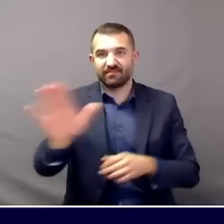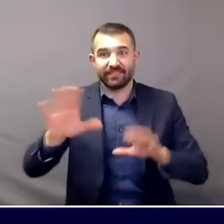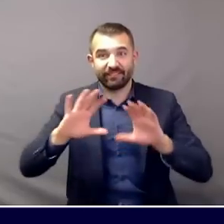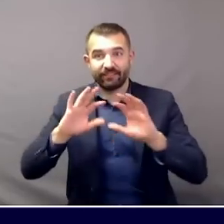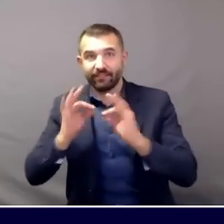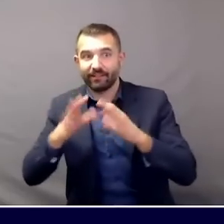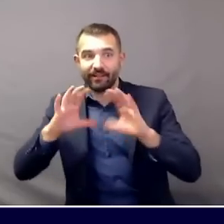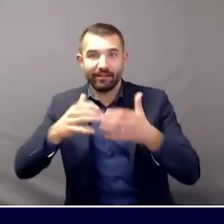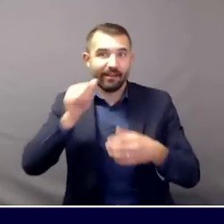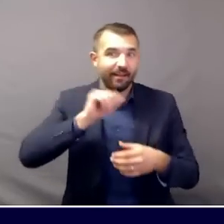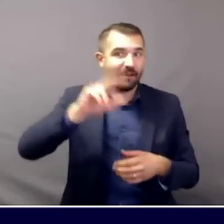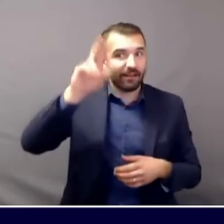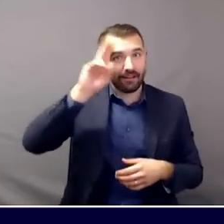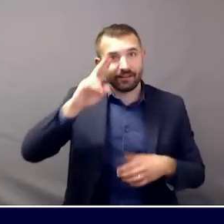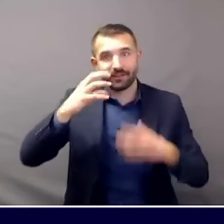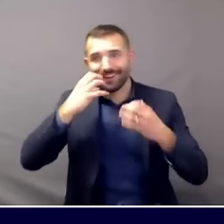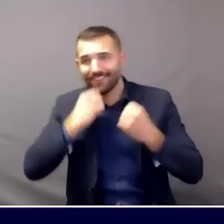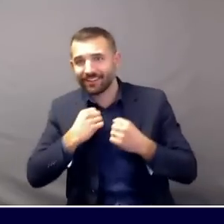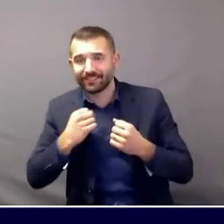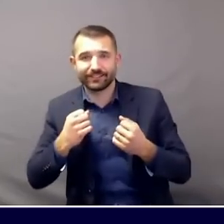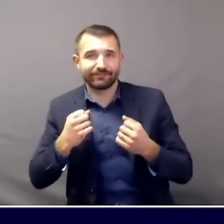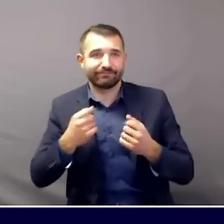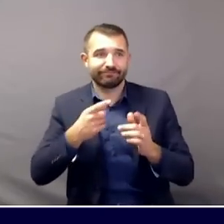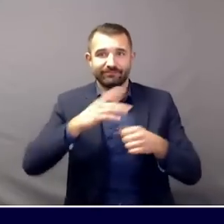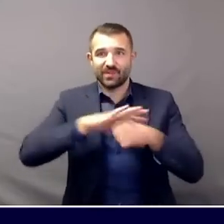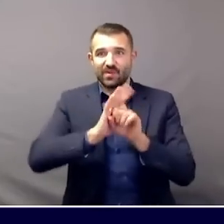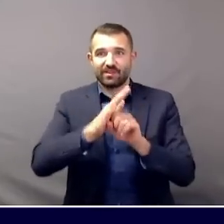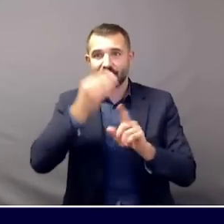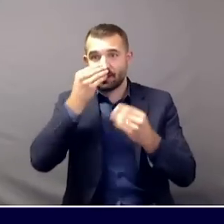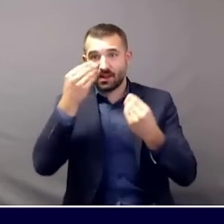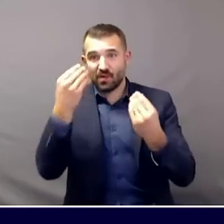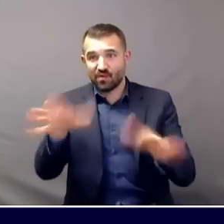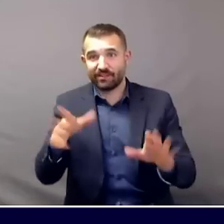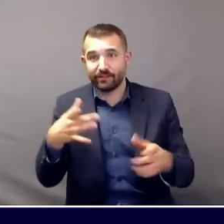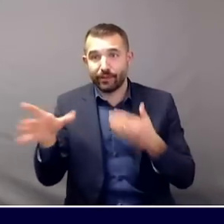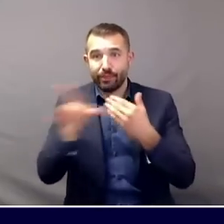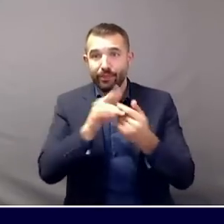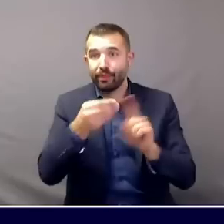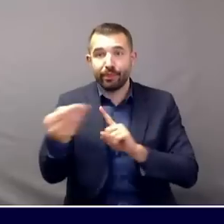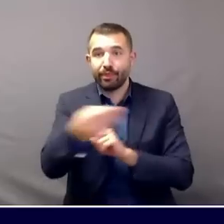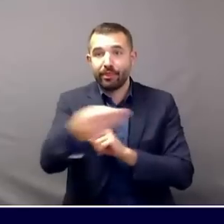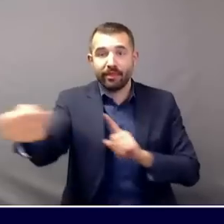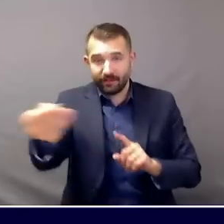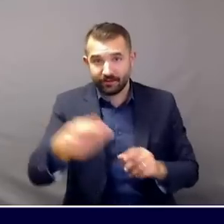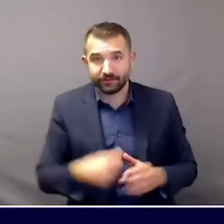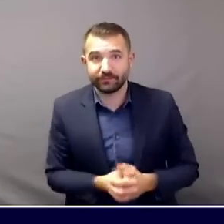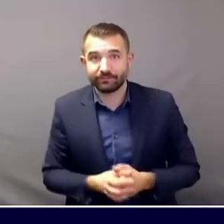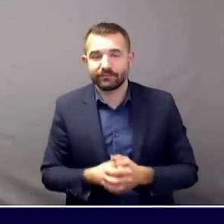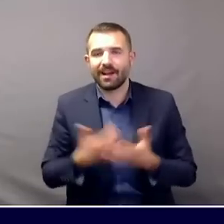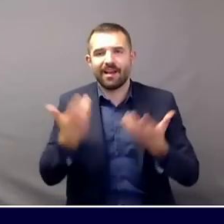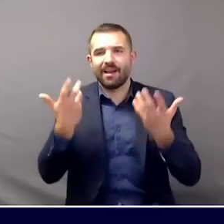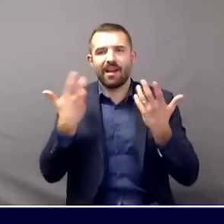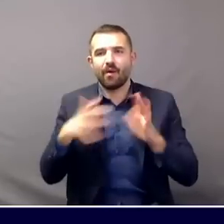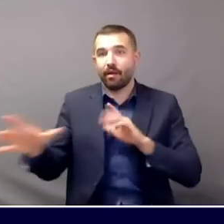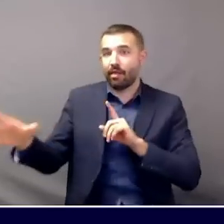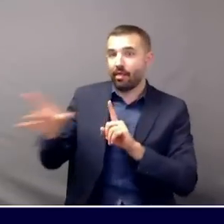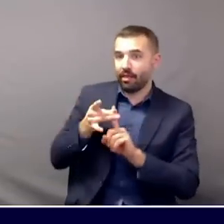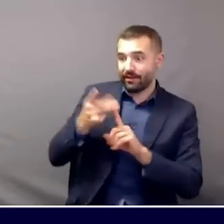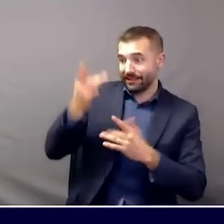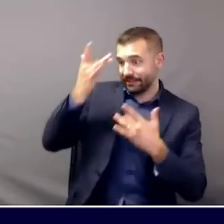doesn't care. And you don't want to be the one to expose them, and you don't want to be exposed by them to this deadly